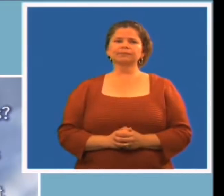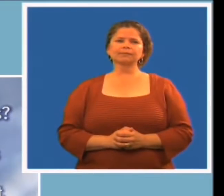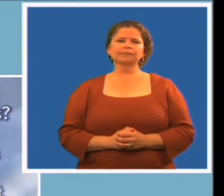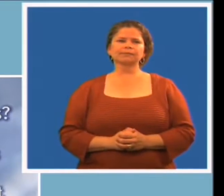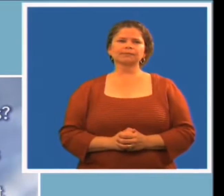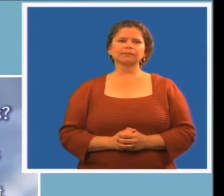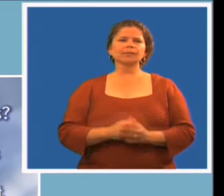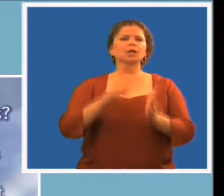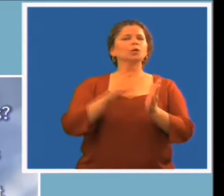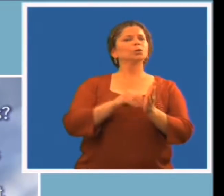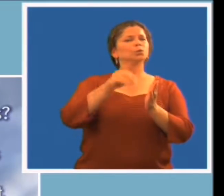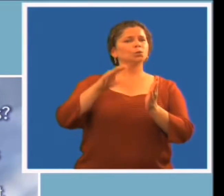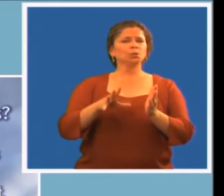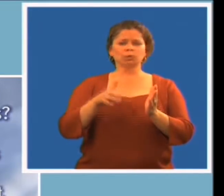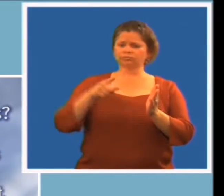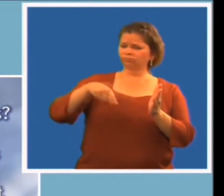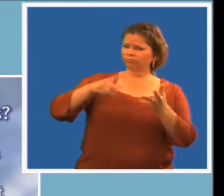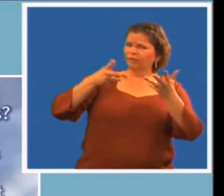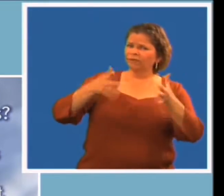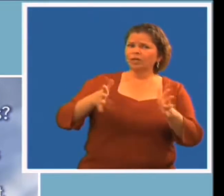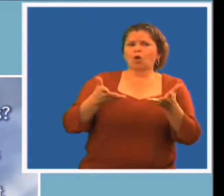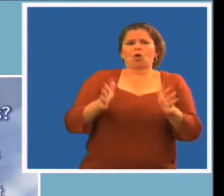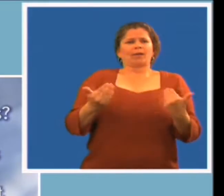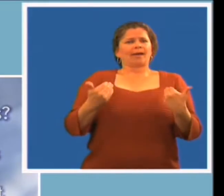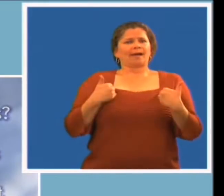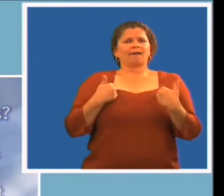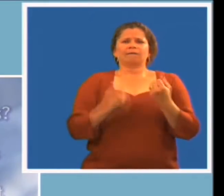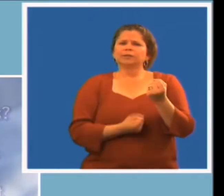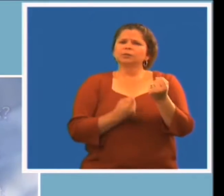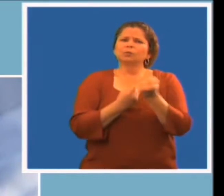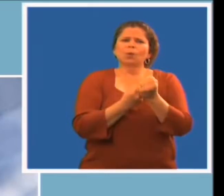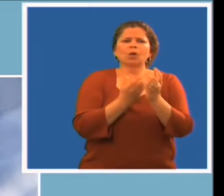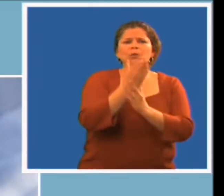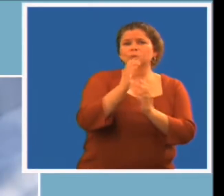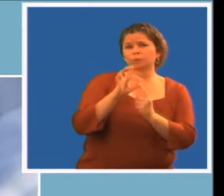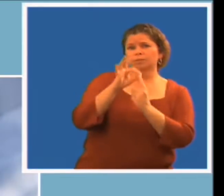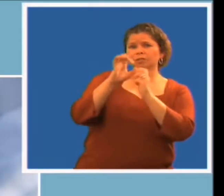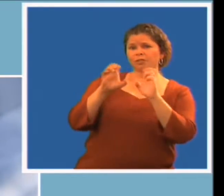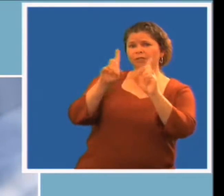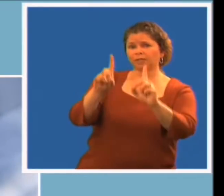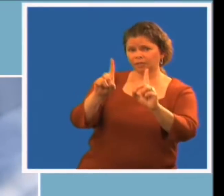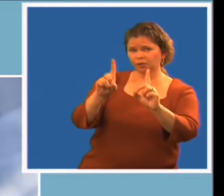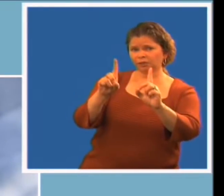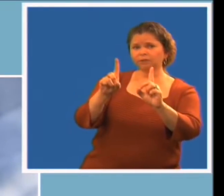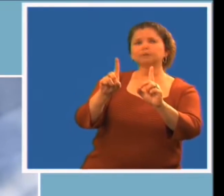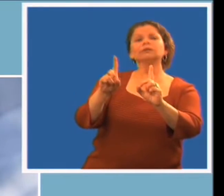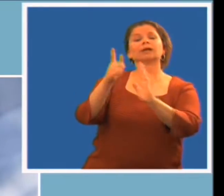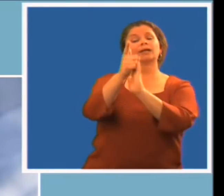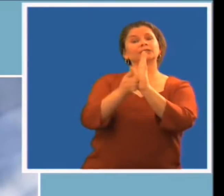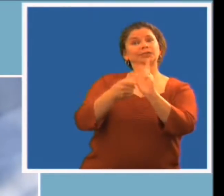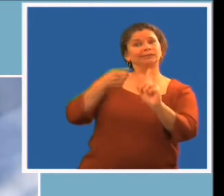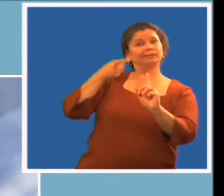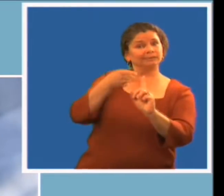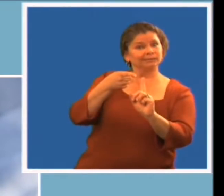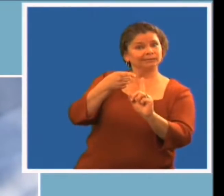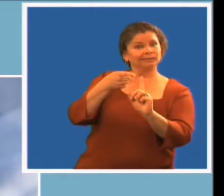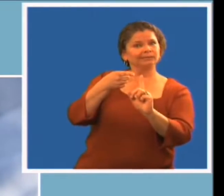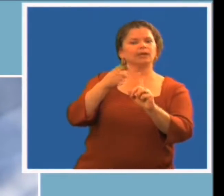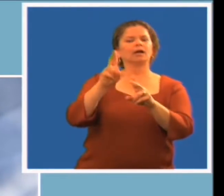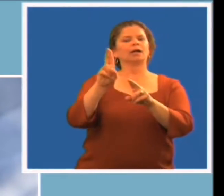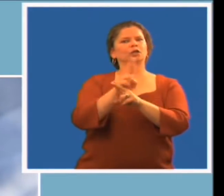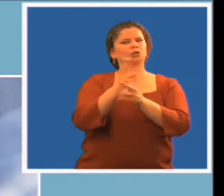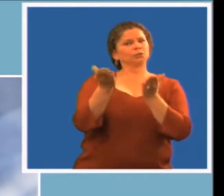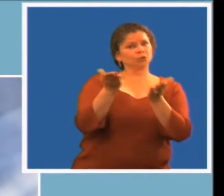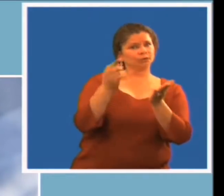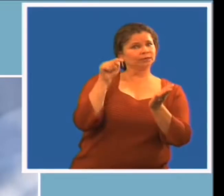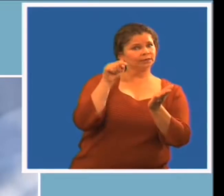special education legislation, the customer service standard asks us to train any member of a school board who may serve